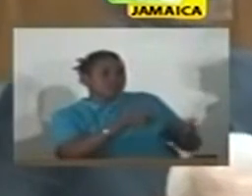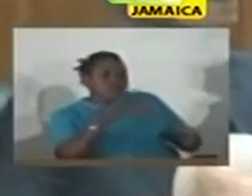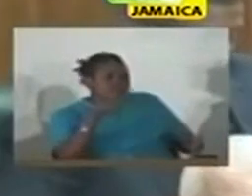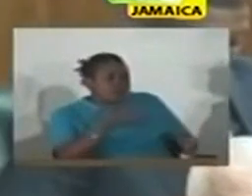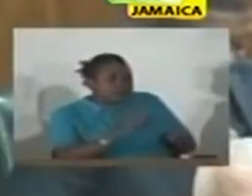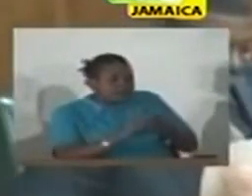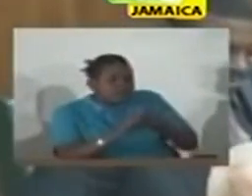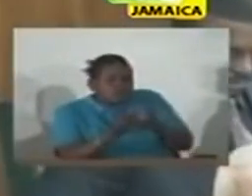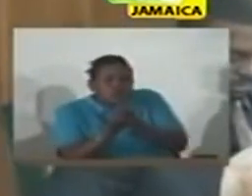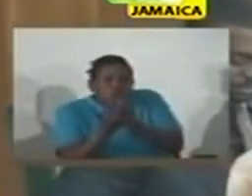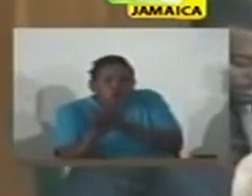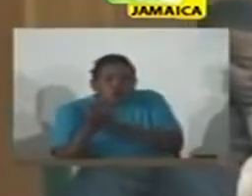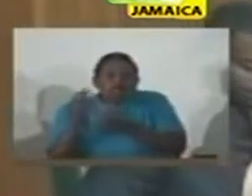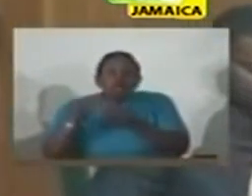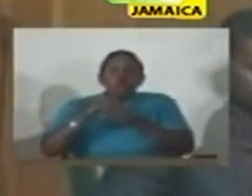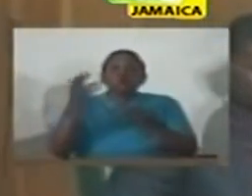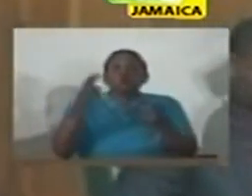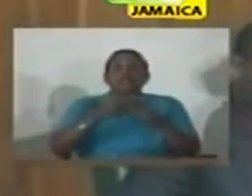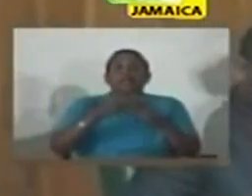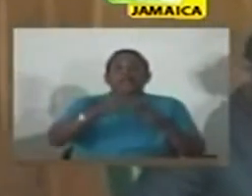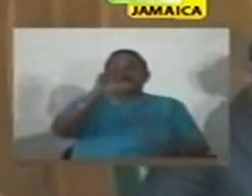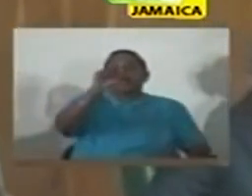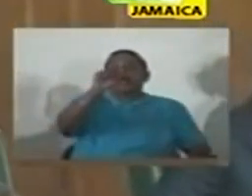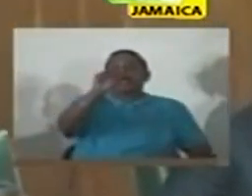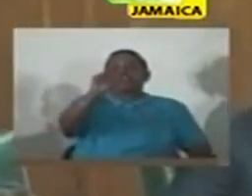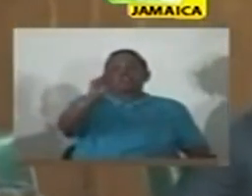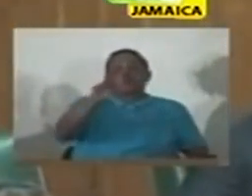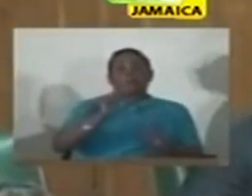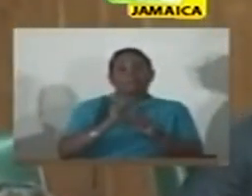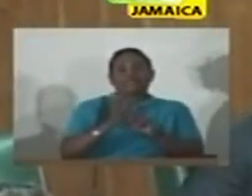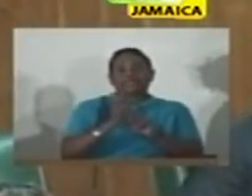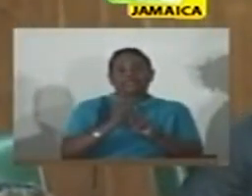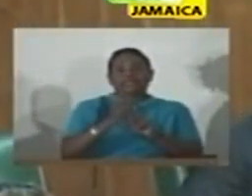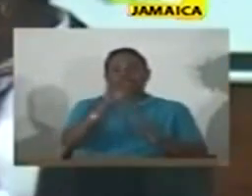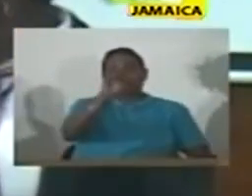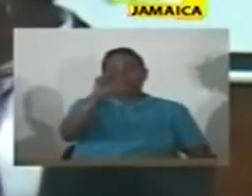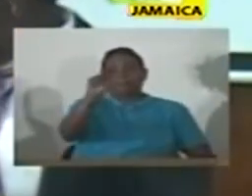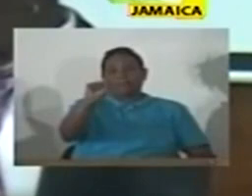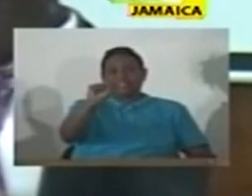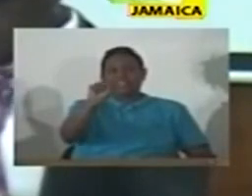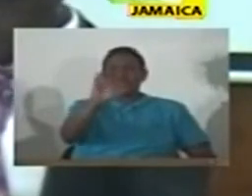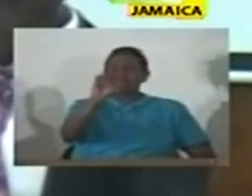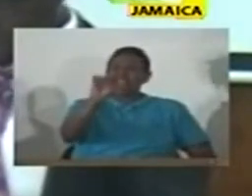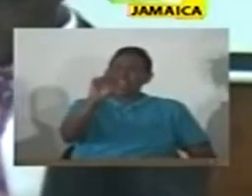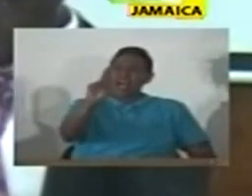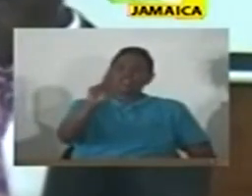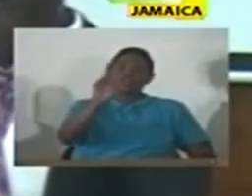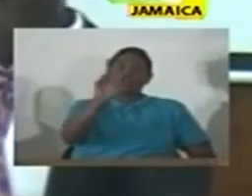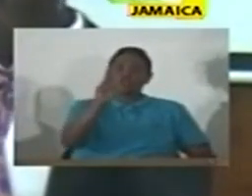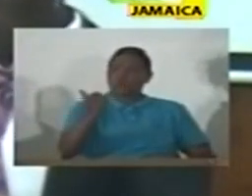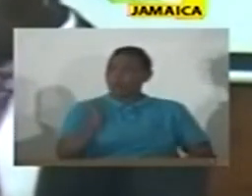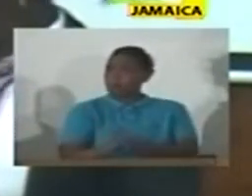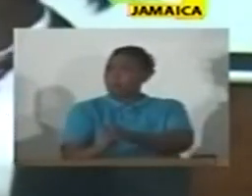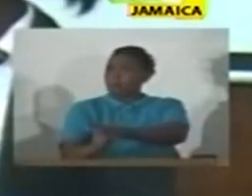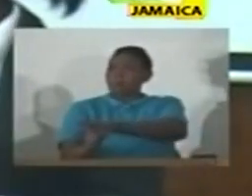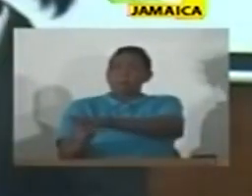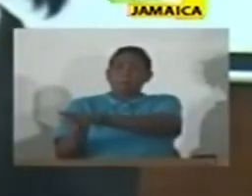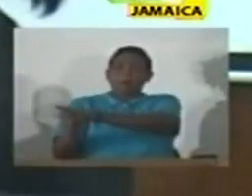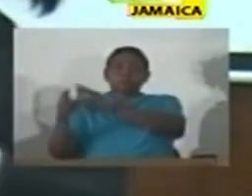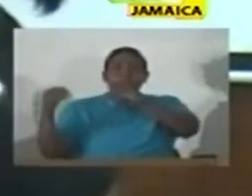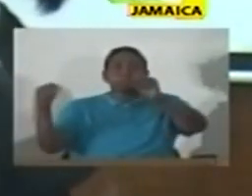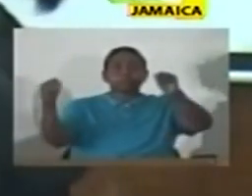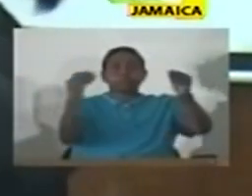including castor bean. Castor is one of the three emerging crops, along with bamboo